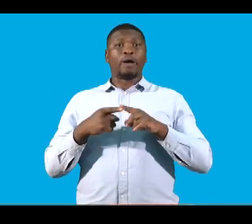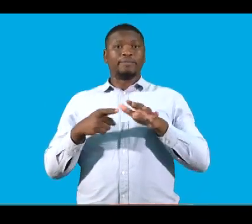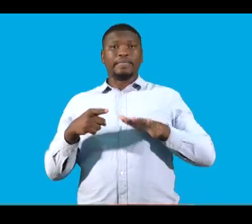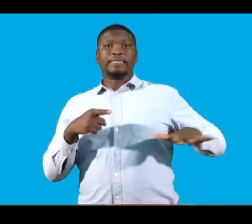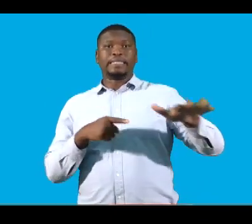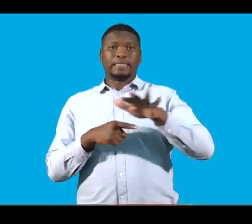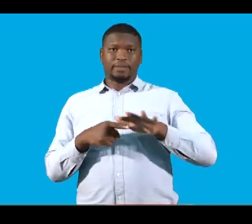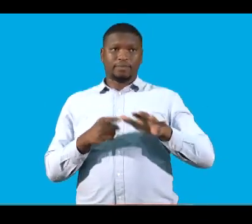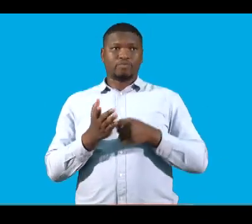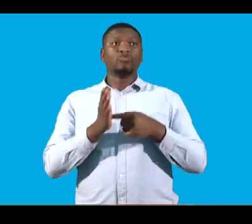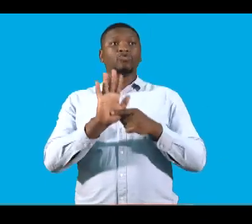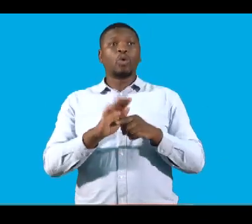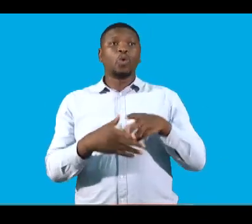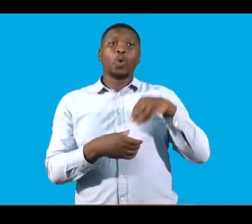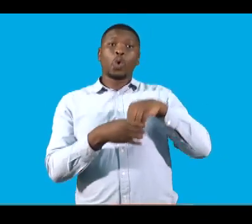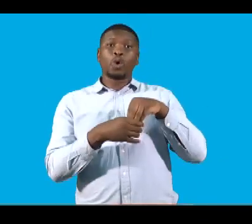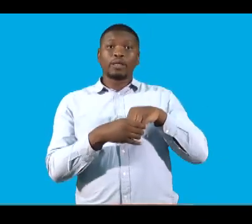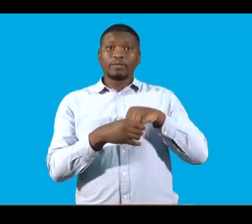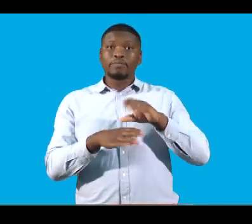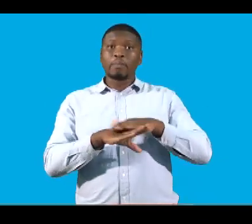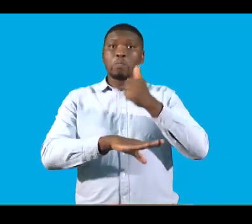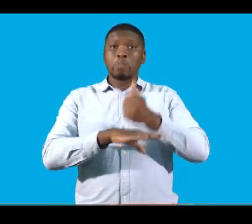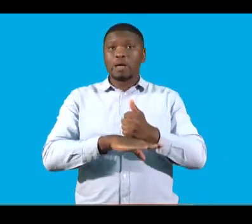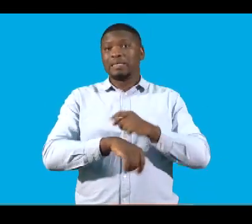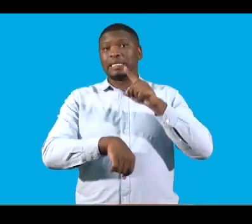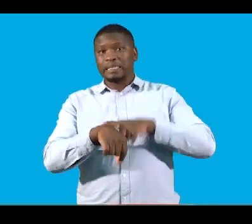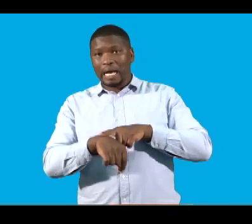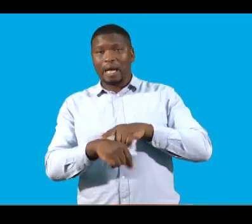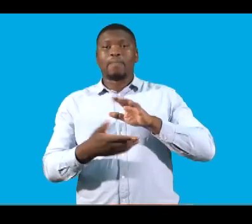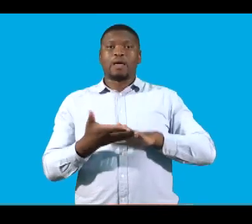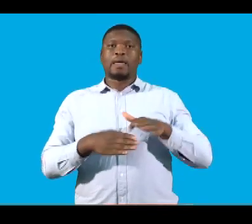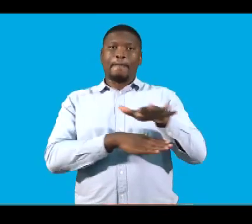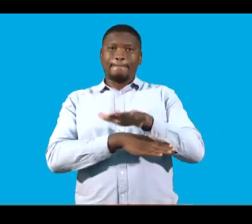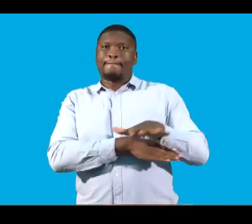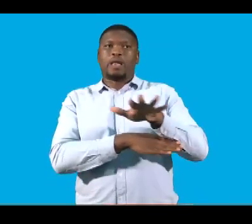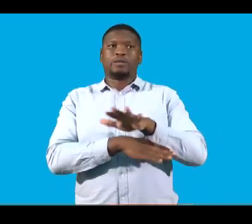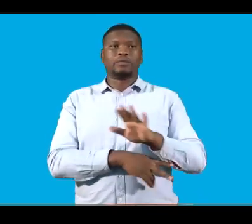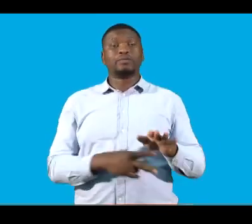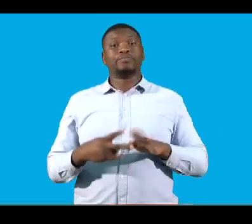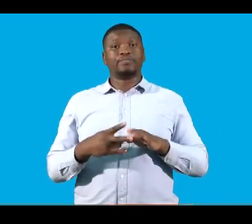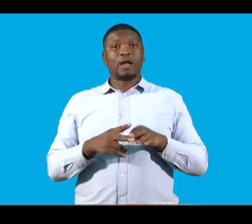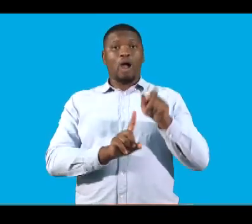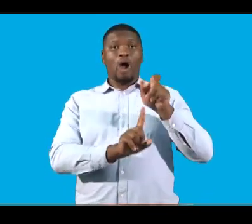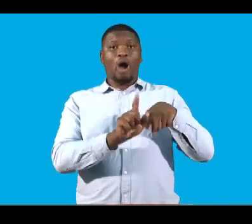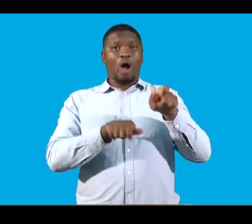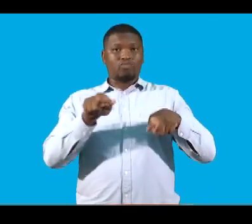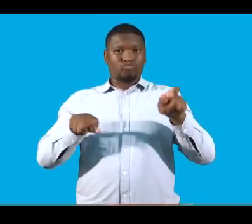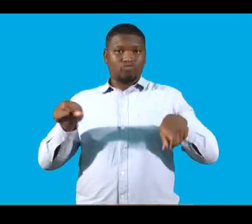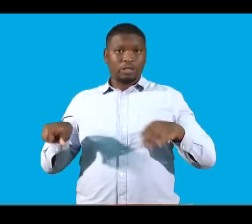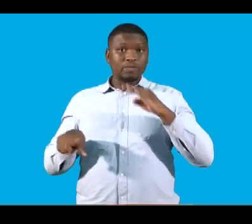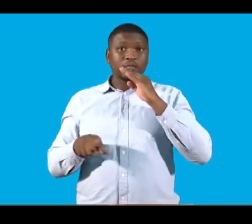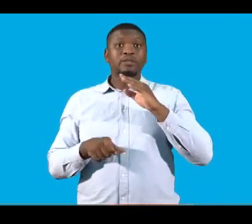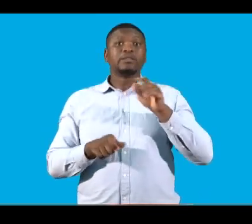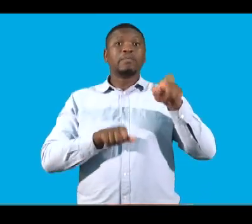setting. That is the context based on the time and the place of a story. Characters. Those are